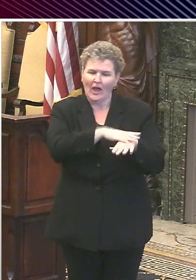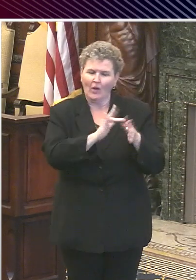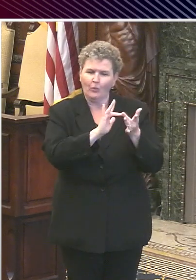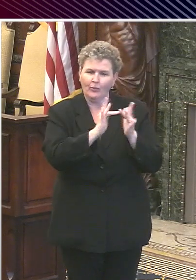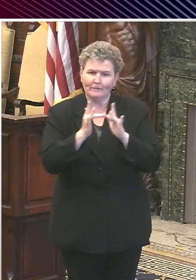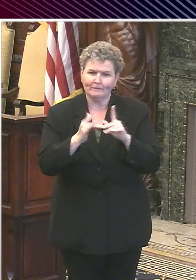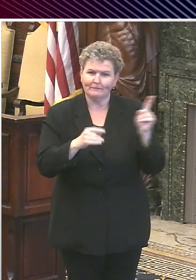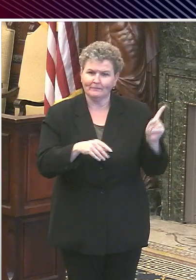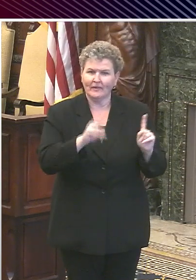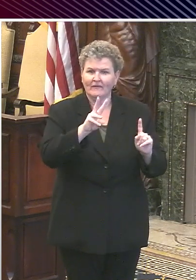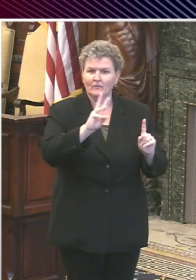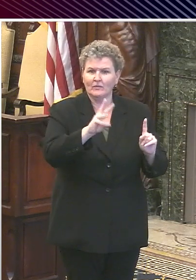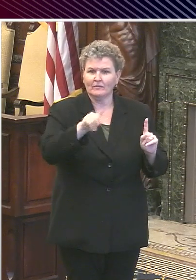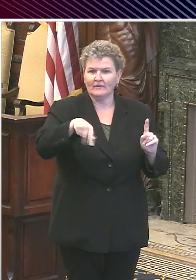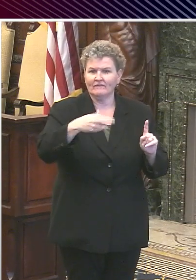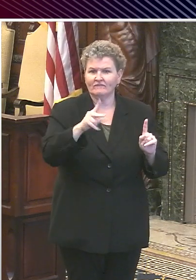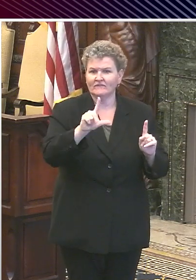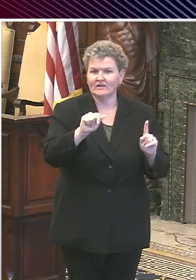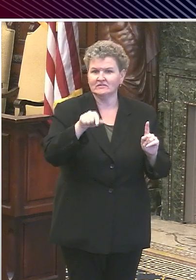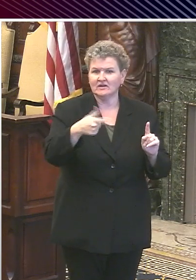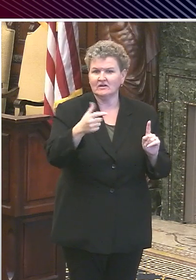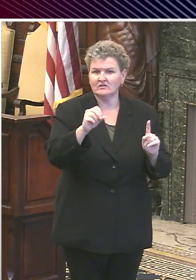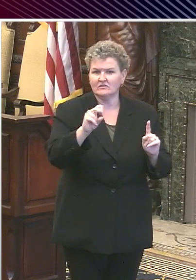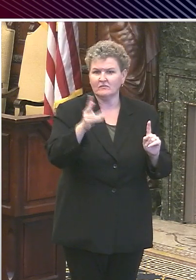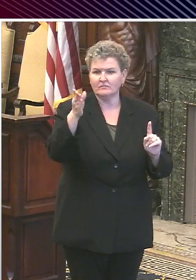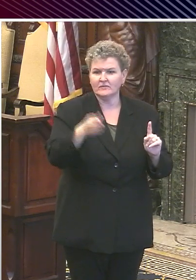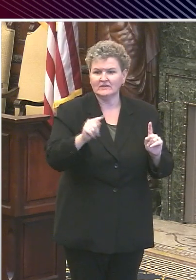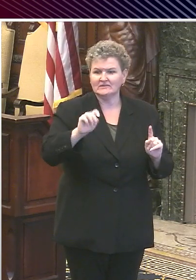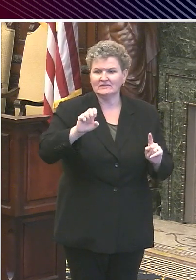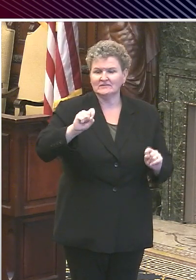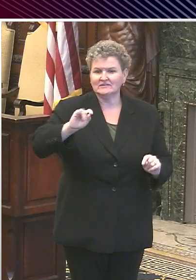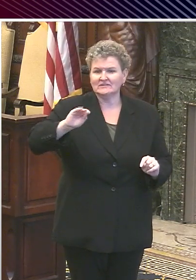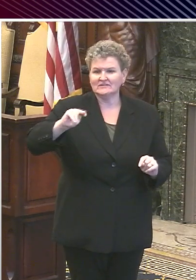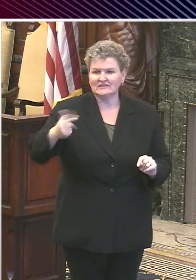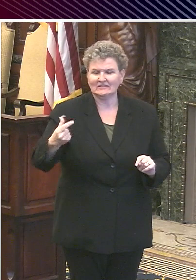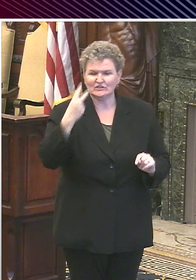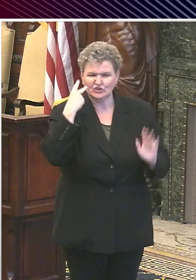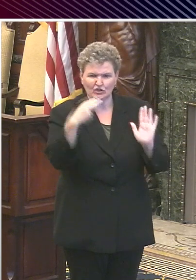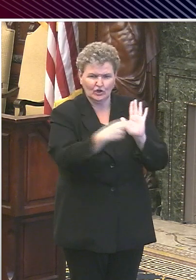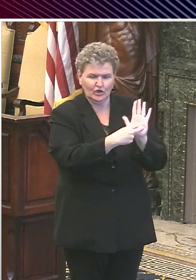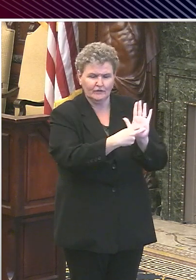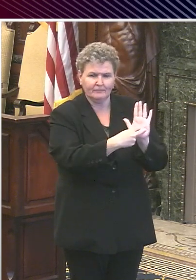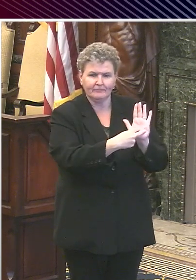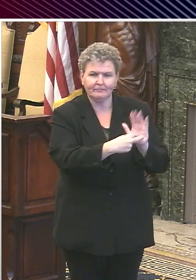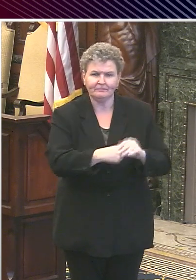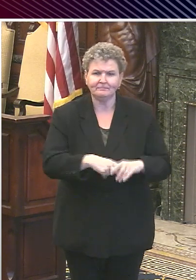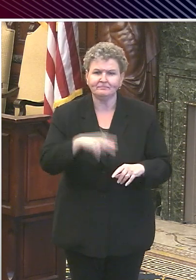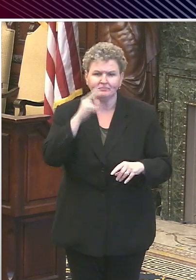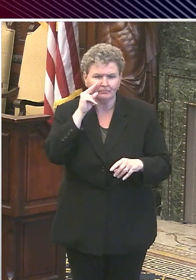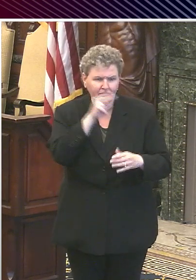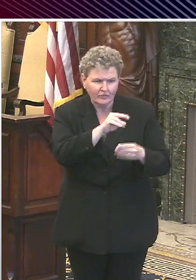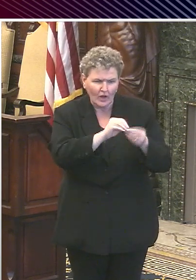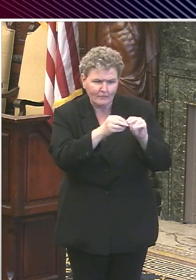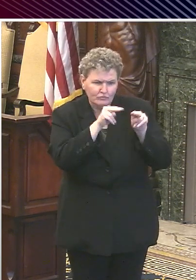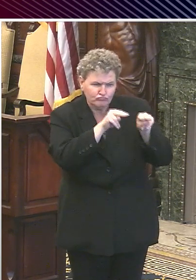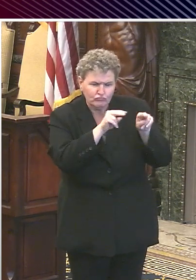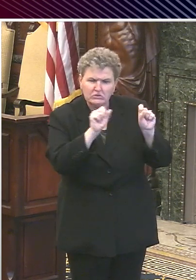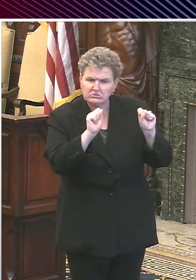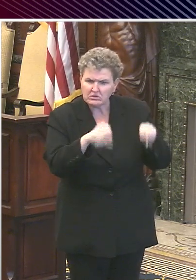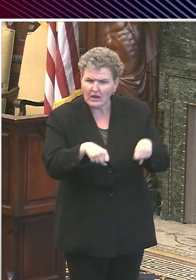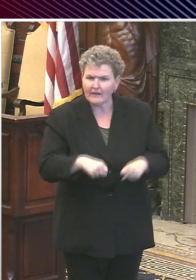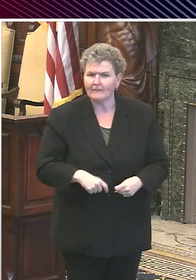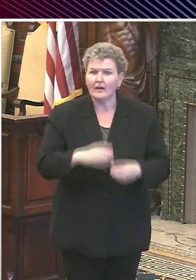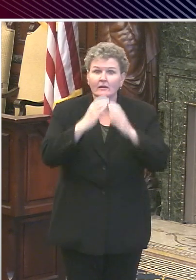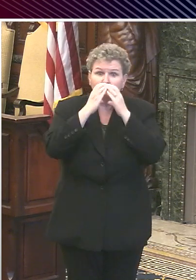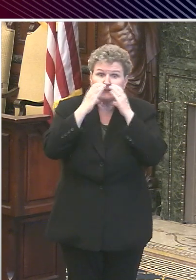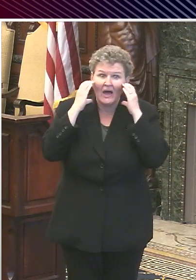www.phila.gov/testing, to see all the different sites where you can get tested and the details on how to access that site. Our mask use numbers are looking